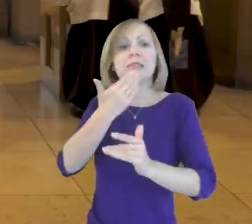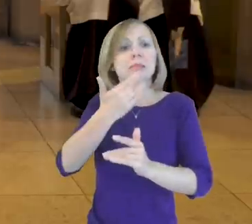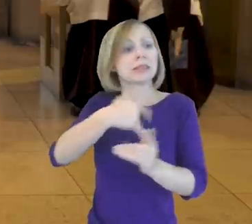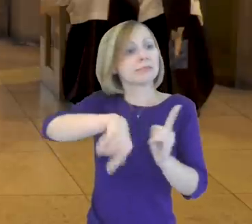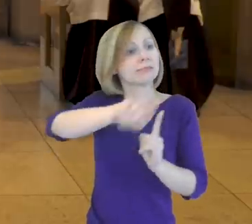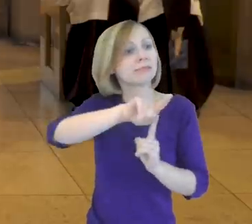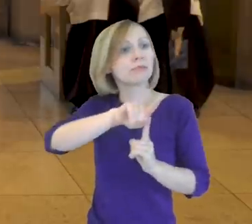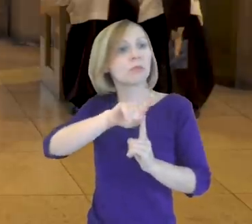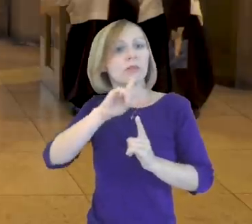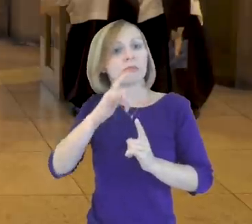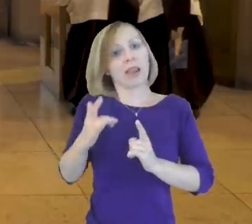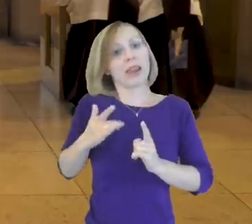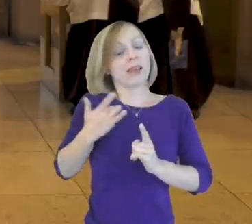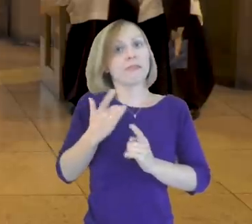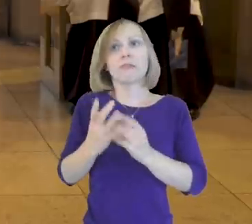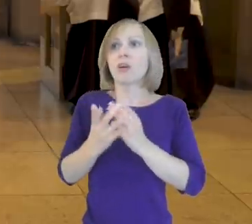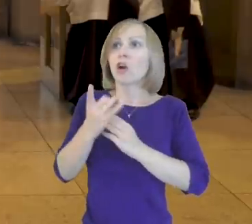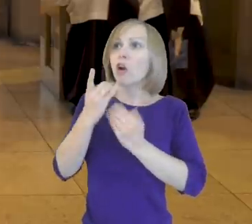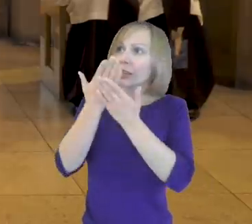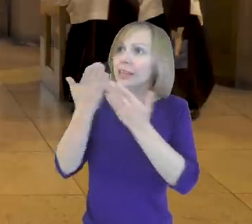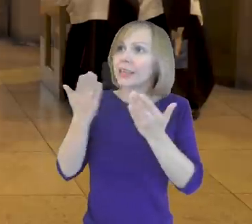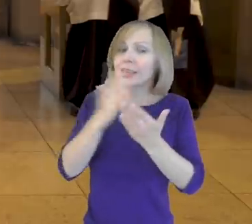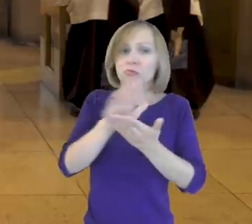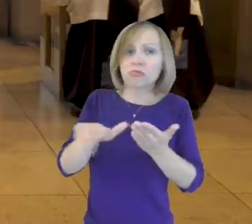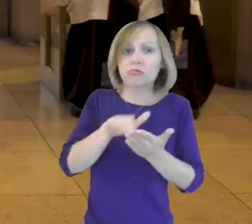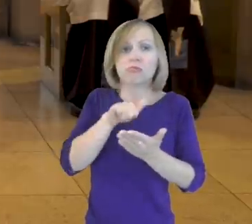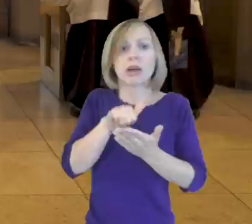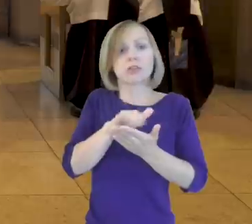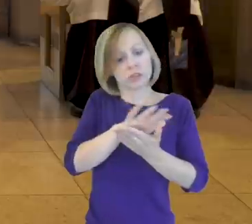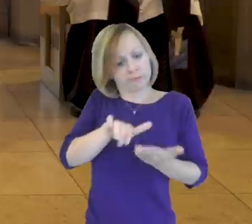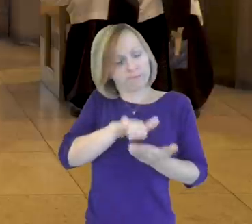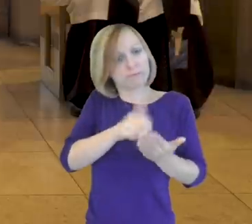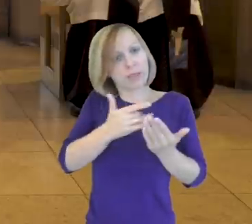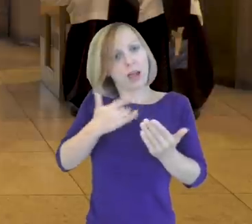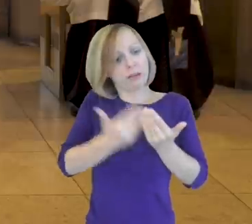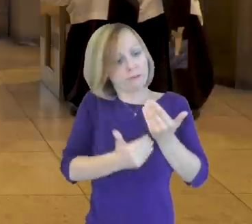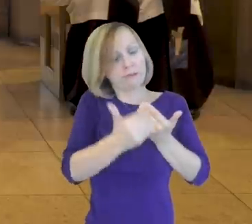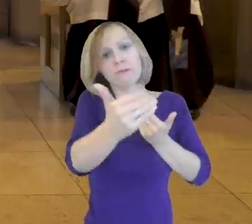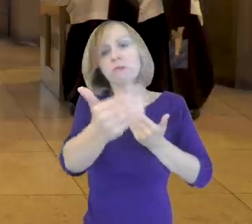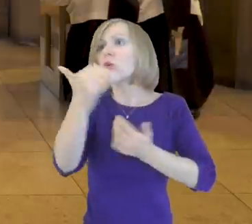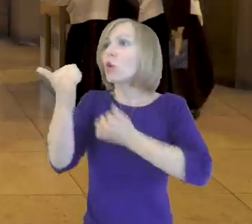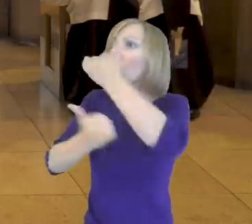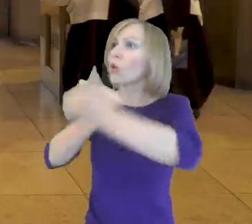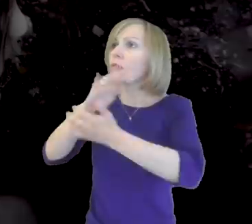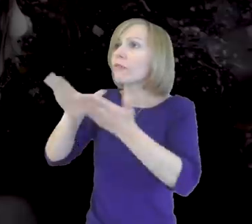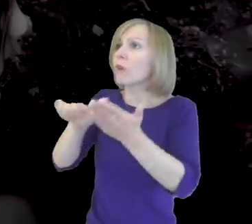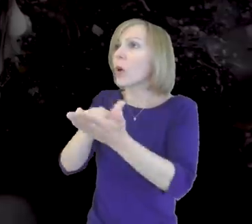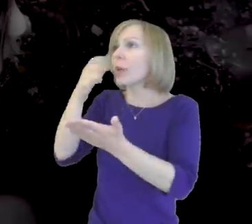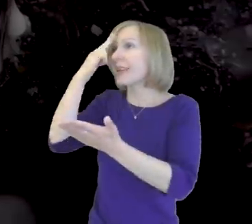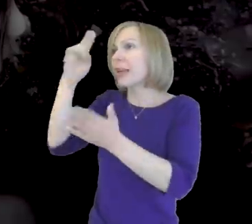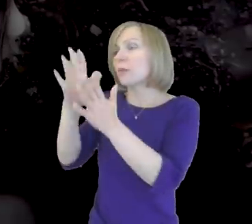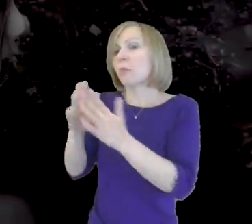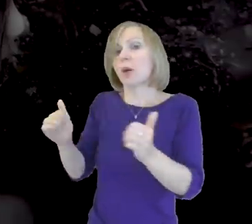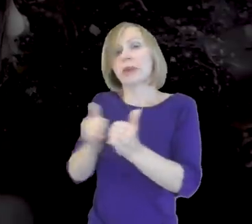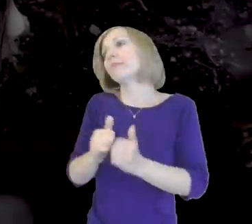hereafter live a godly, righteous, and sober life, to the glory of thy holy name. Amen. Almighty God,